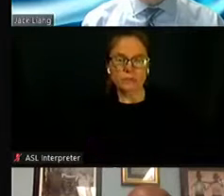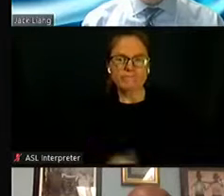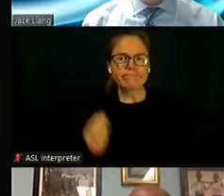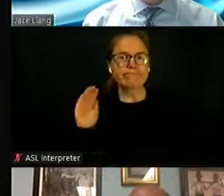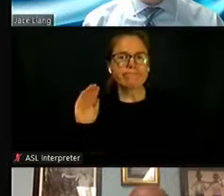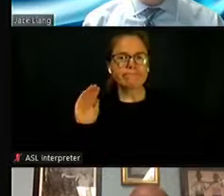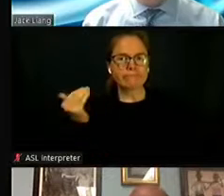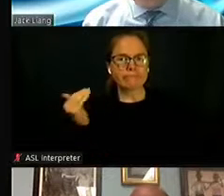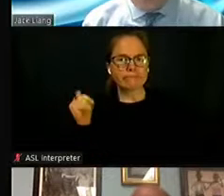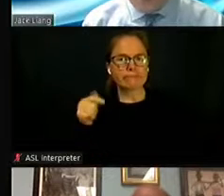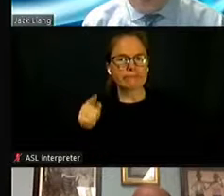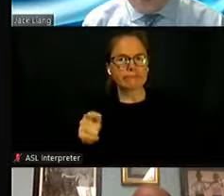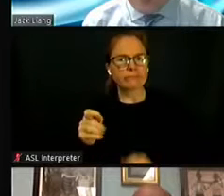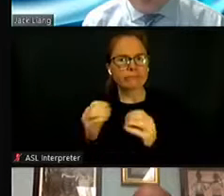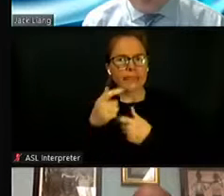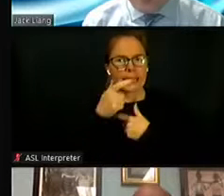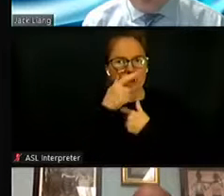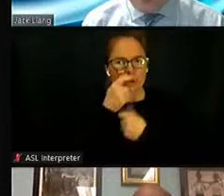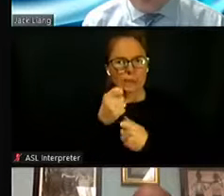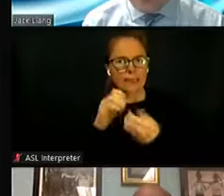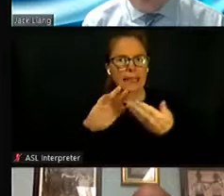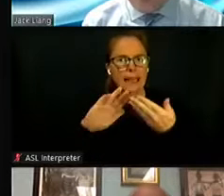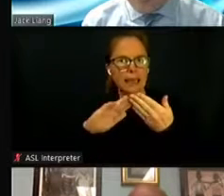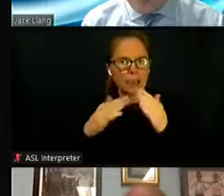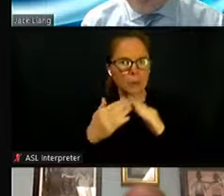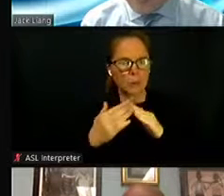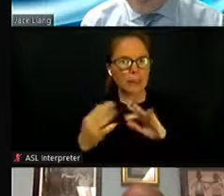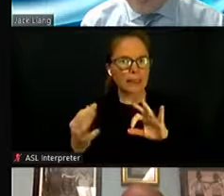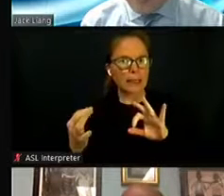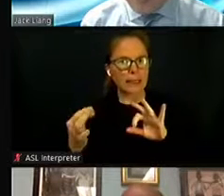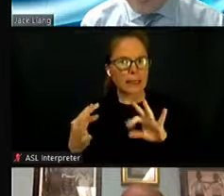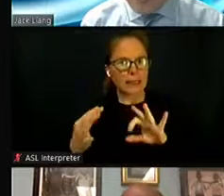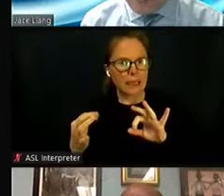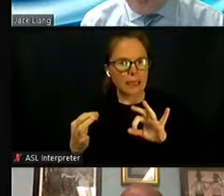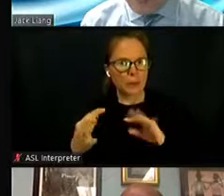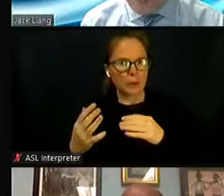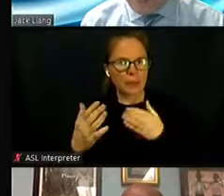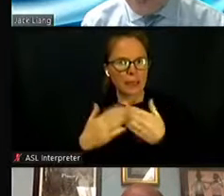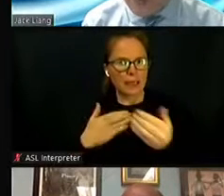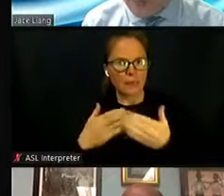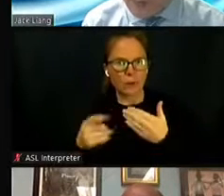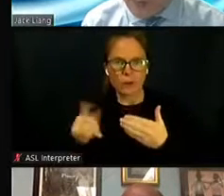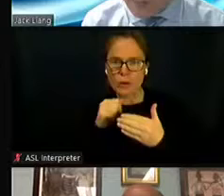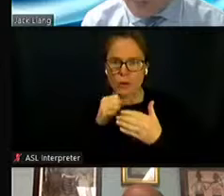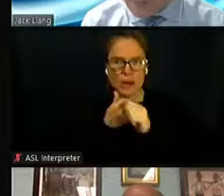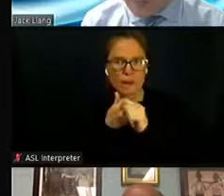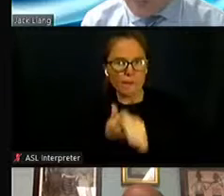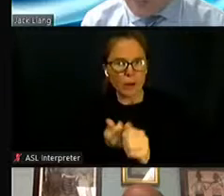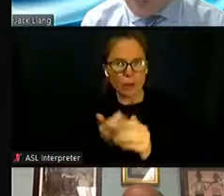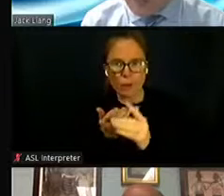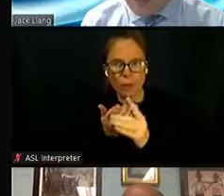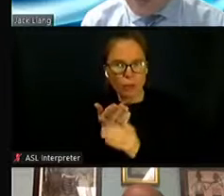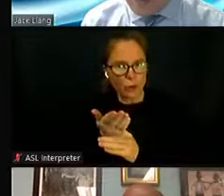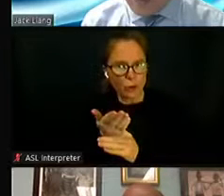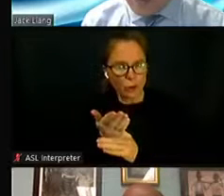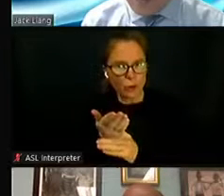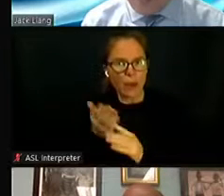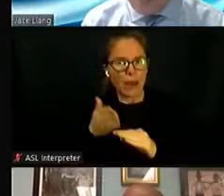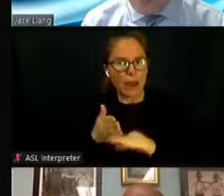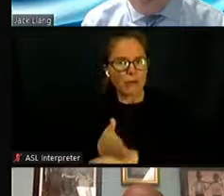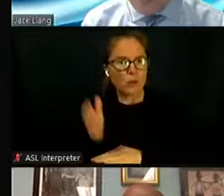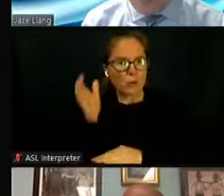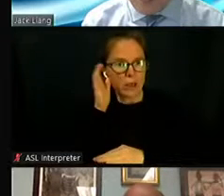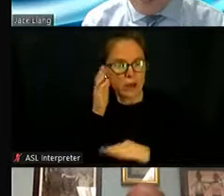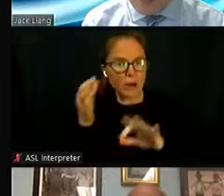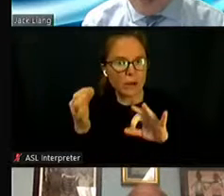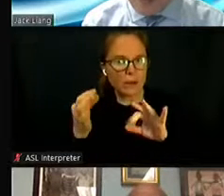you're interested in communities' input, even though maybe you don't actually follow through on the community's input. There is something that I learned about recently